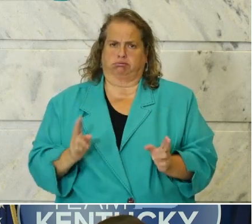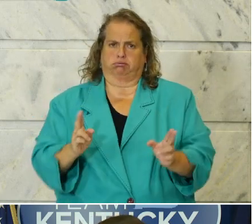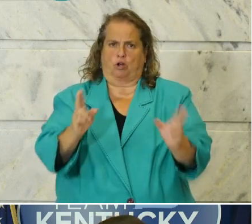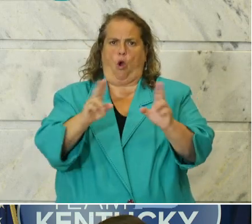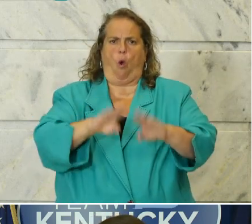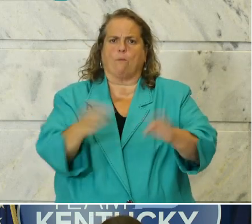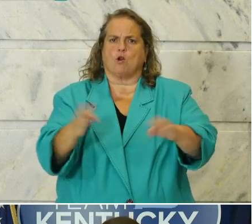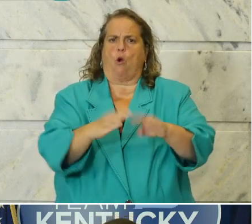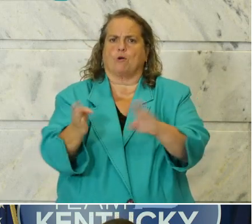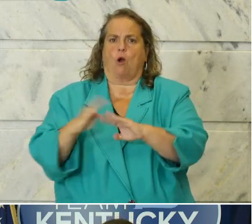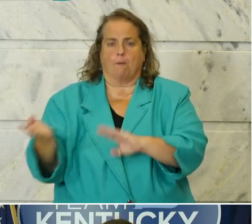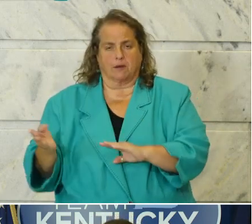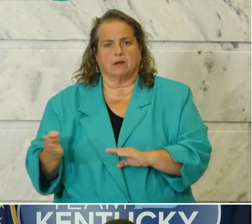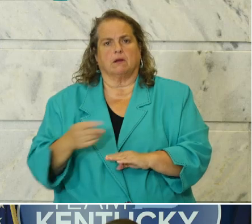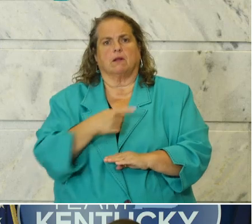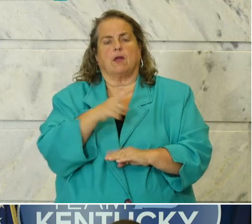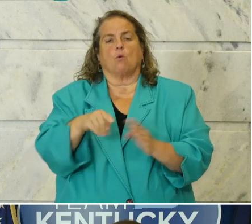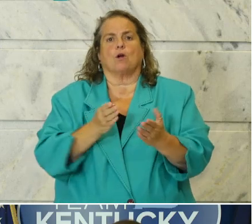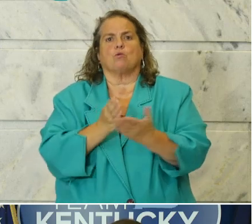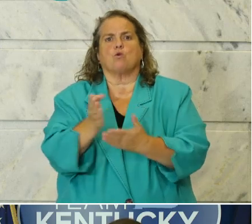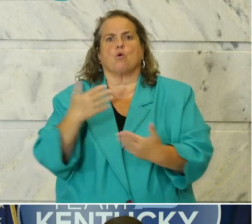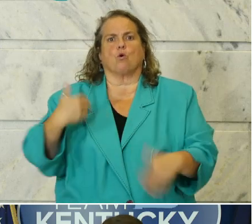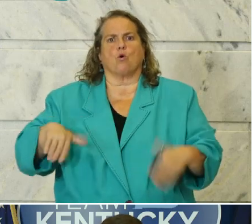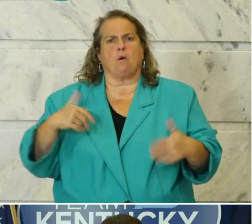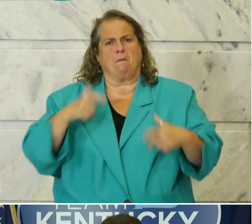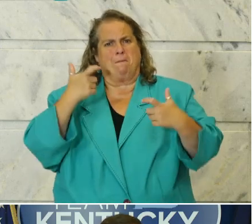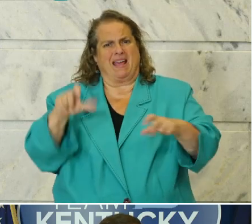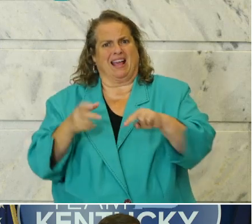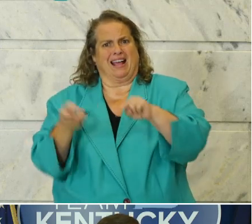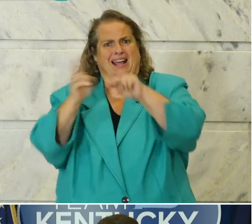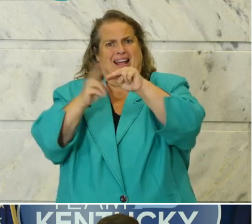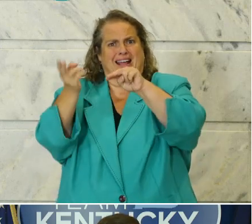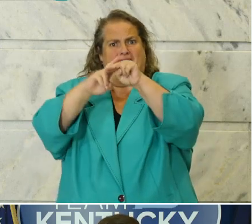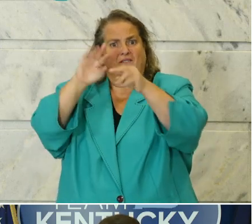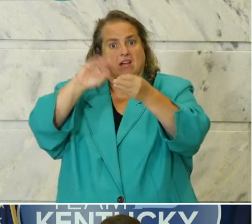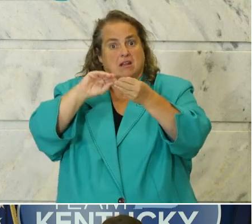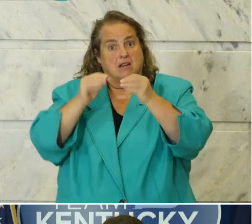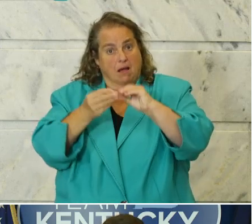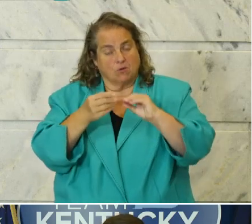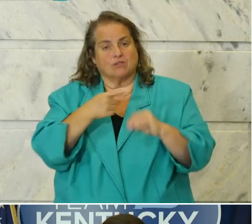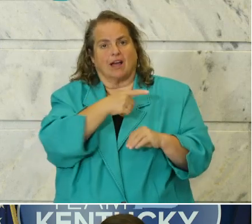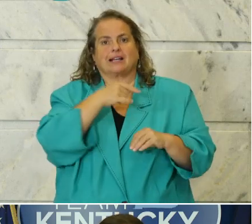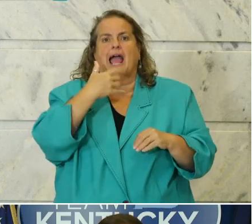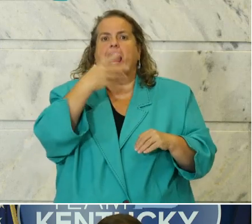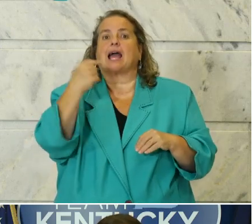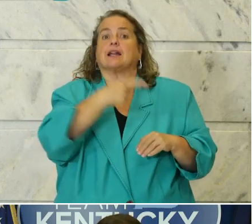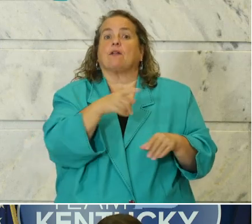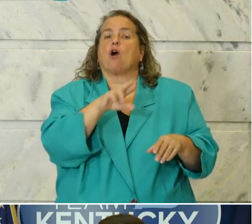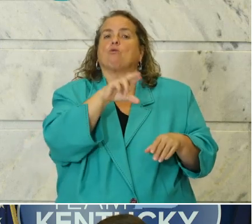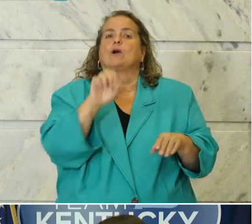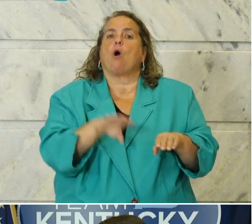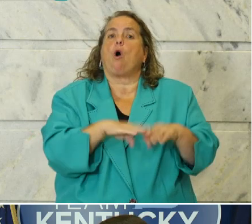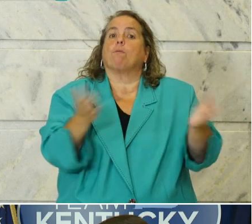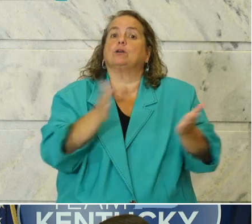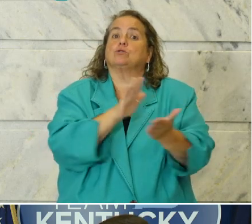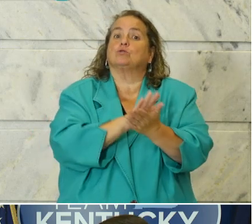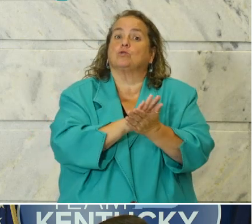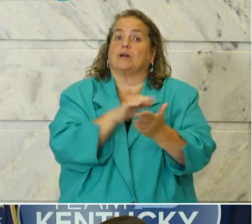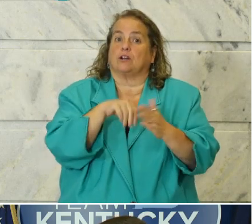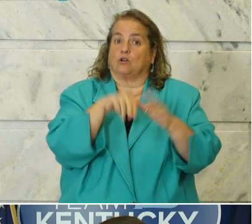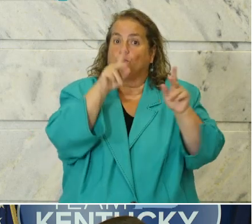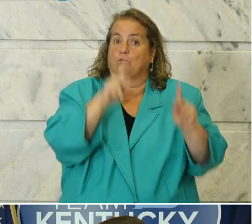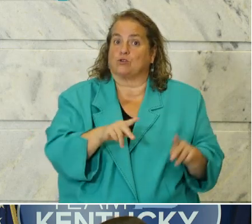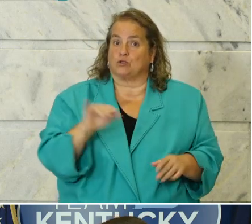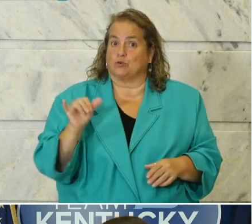some of the largest surges are also reopening their schools to in-person classes the